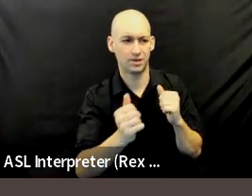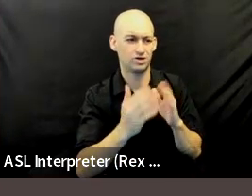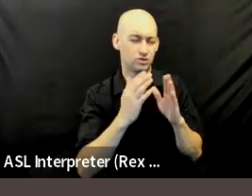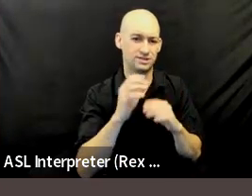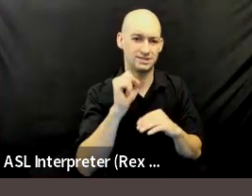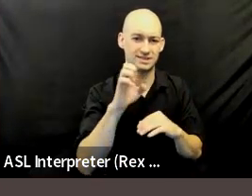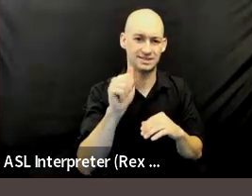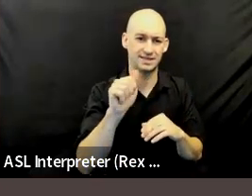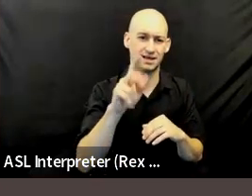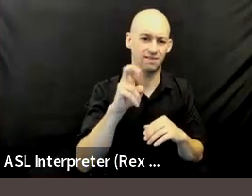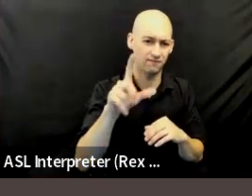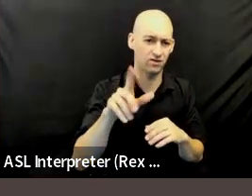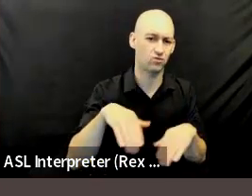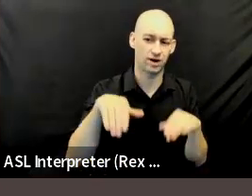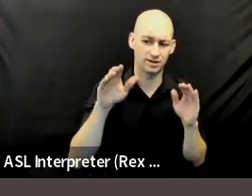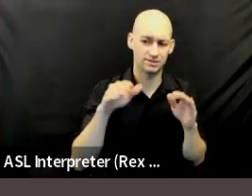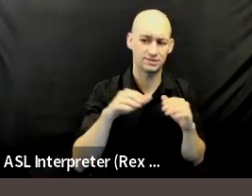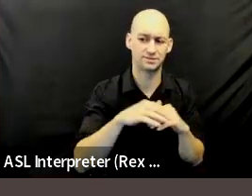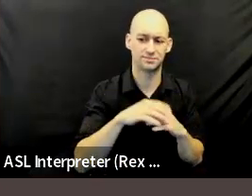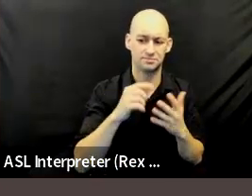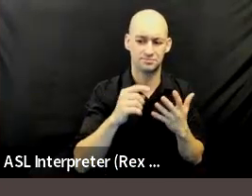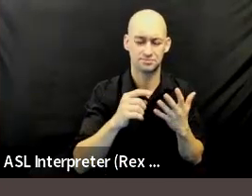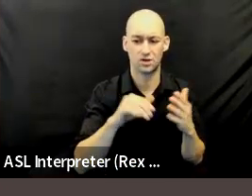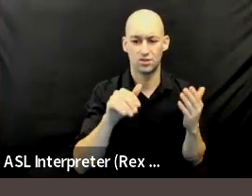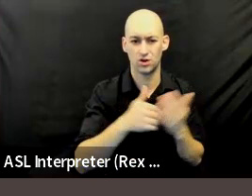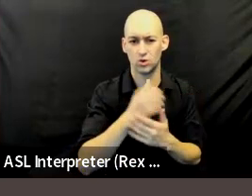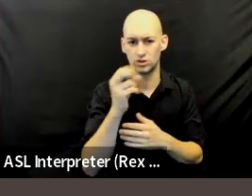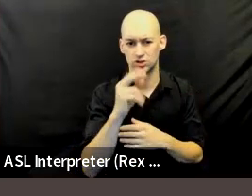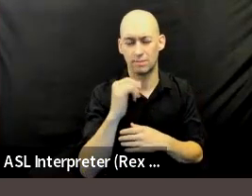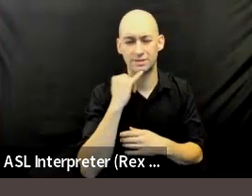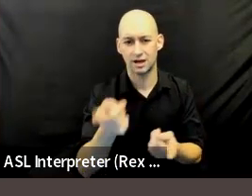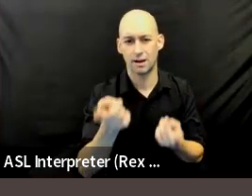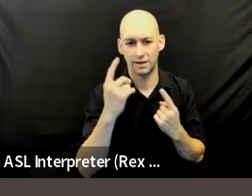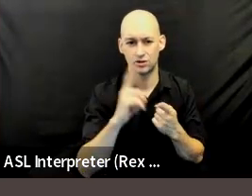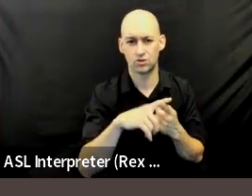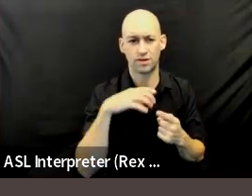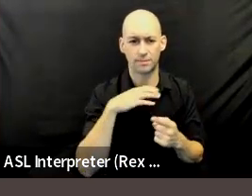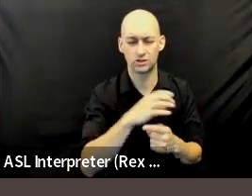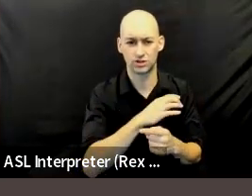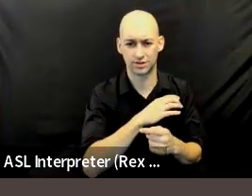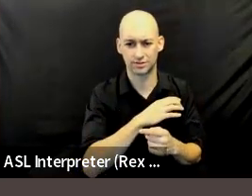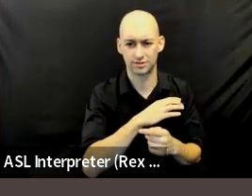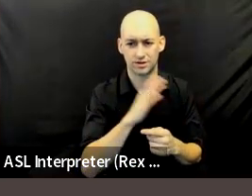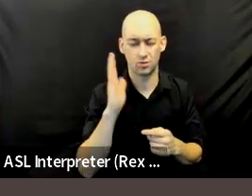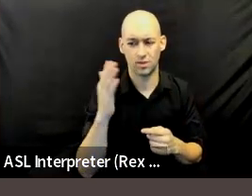and cliff retreat. And so the new shop is going to be coming to the commission, and it'll have around